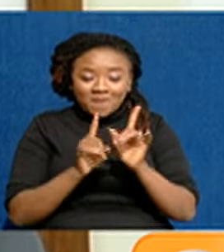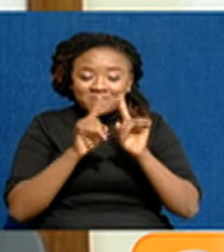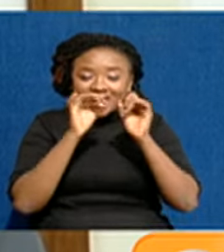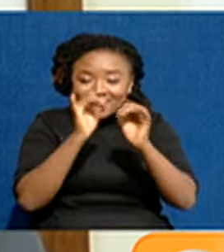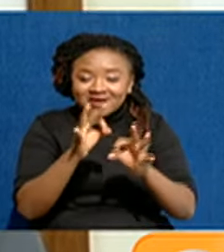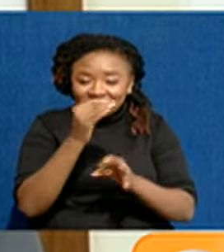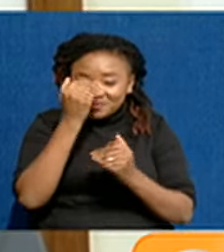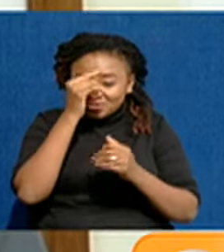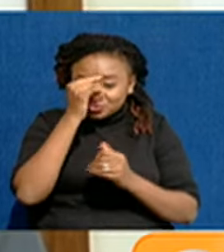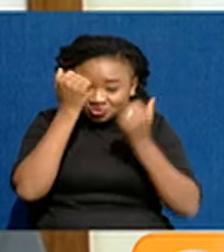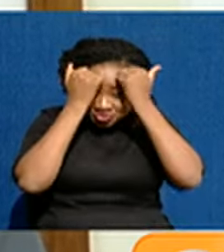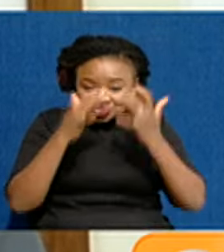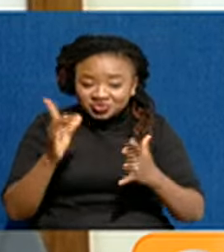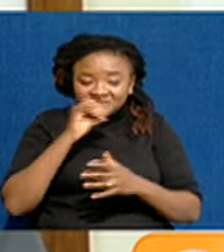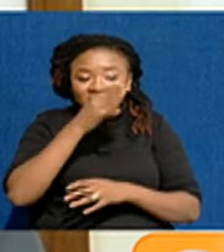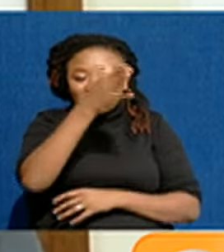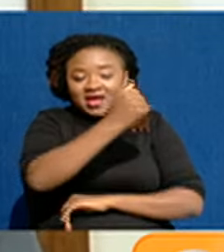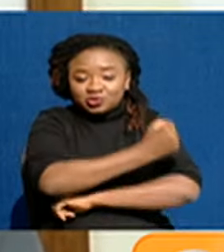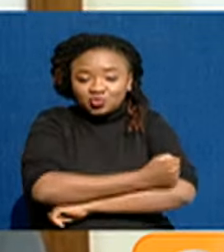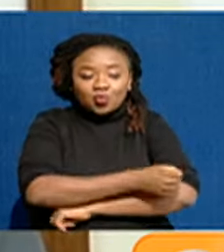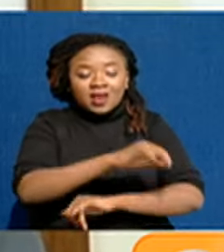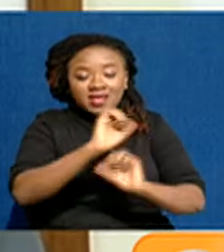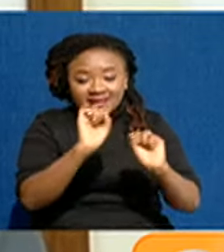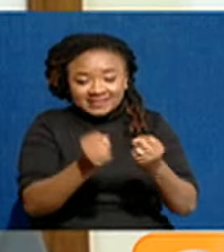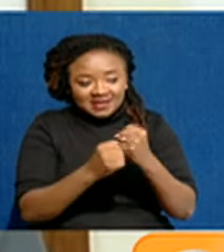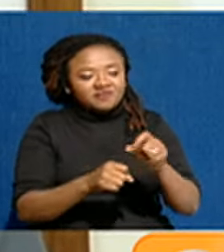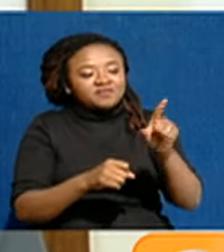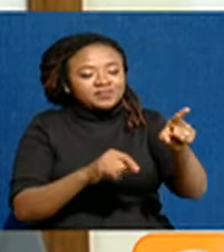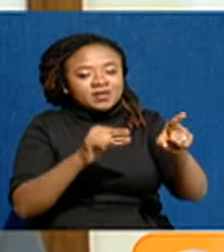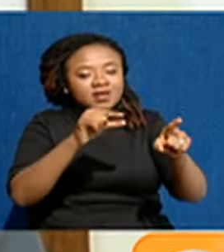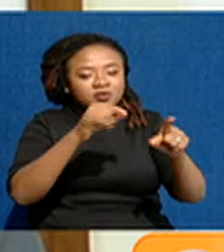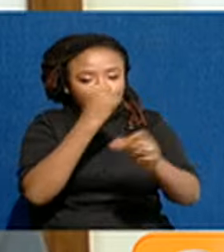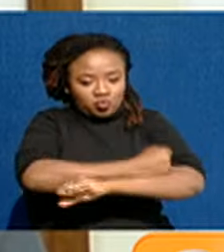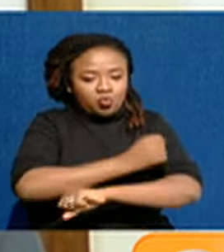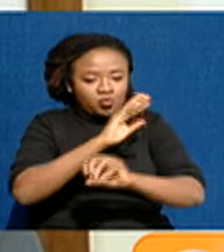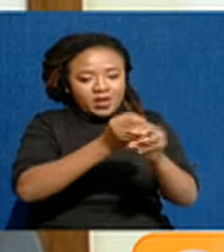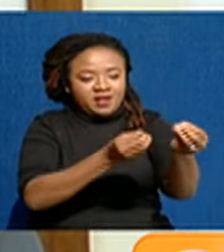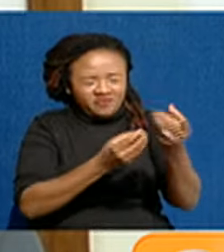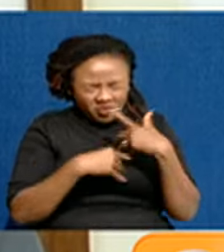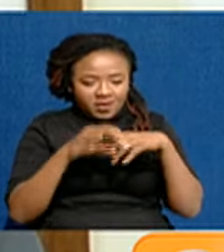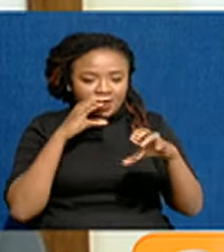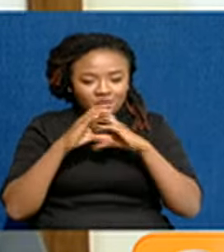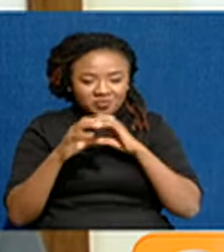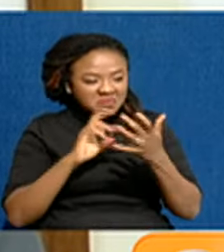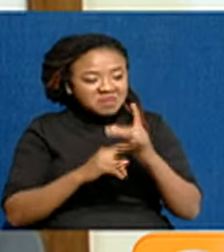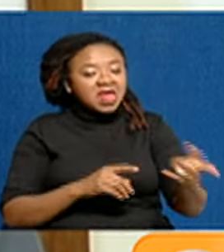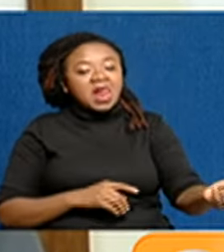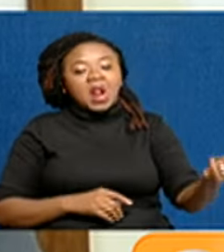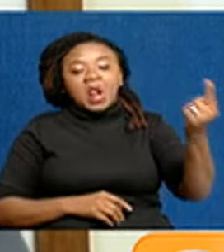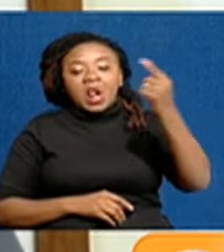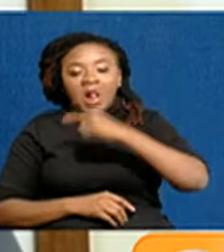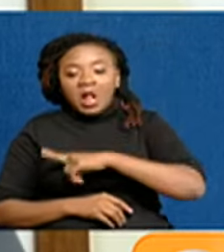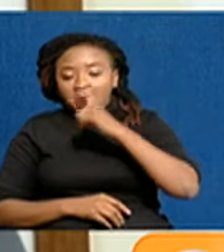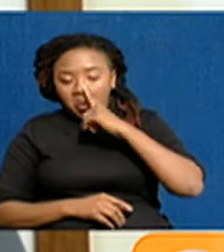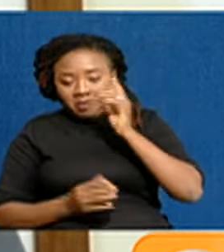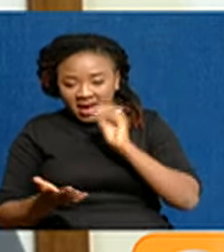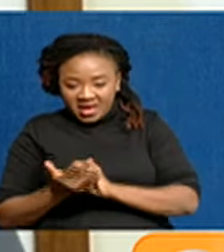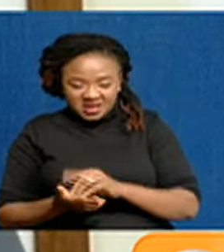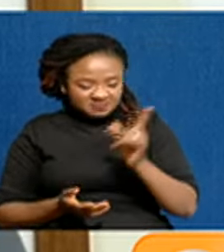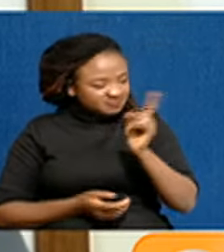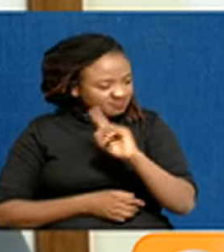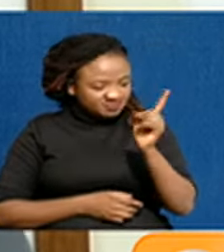already in school and they are safe, then they can be accounted for by the administration. Right? So they don't need to travel back again and be endangered. You know, that is